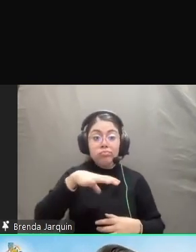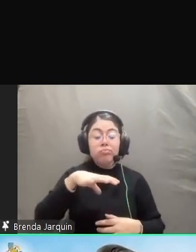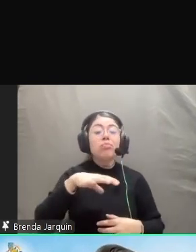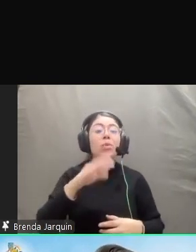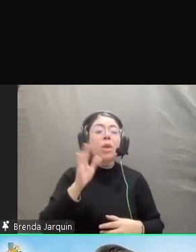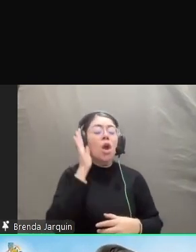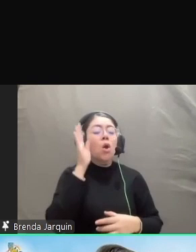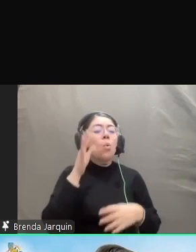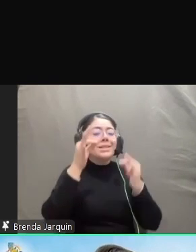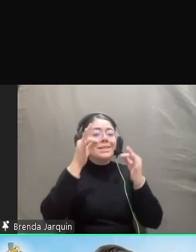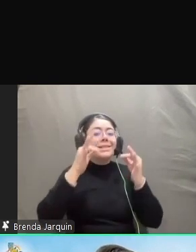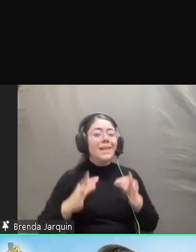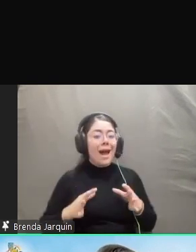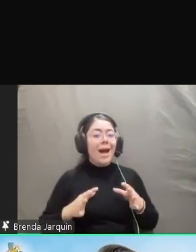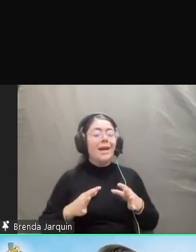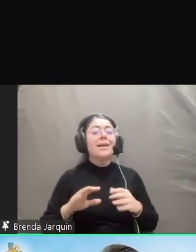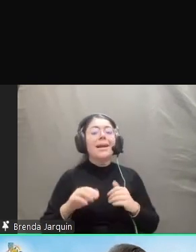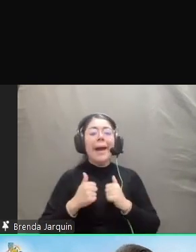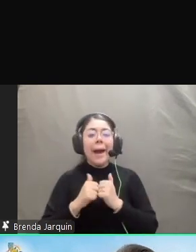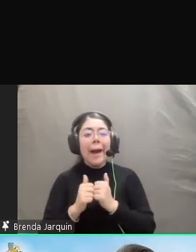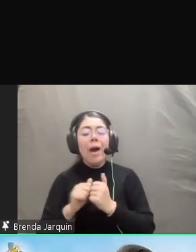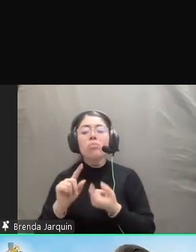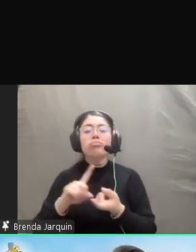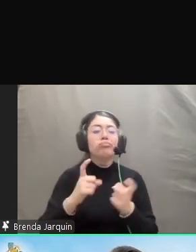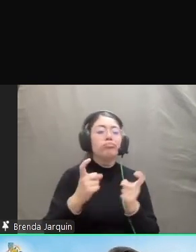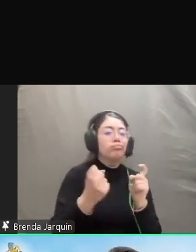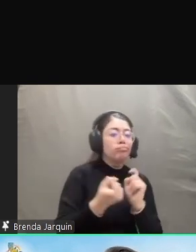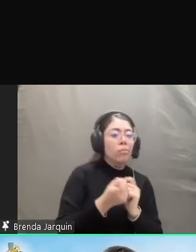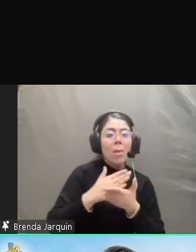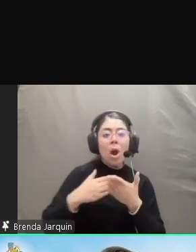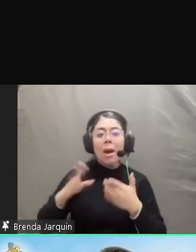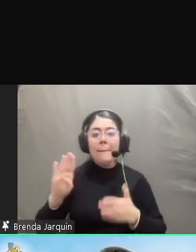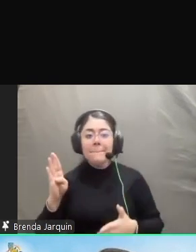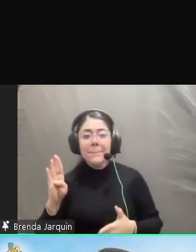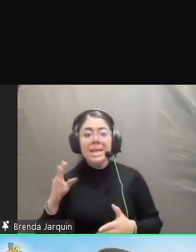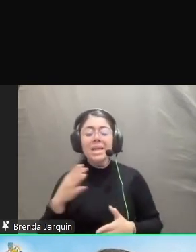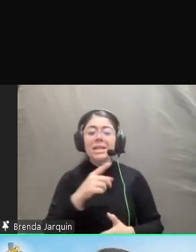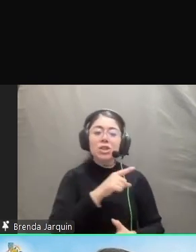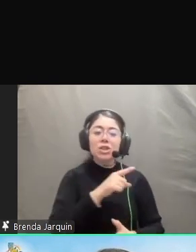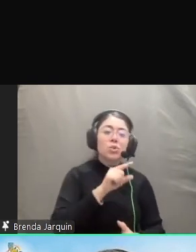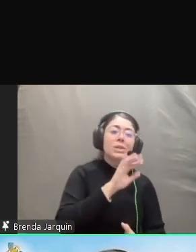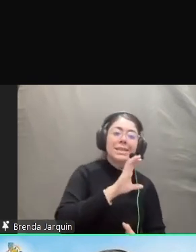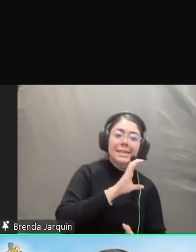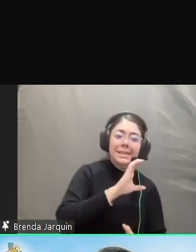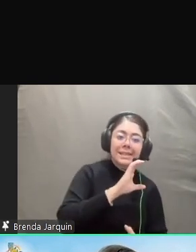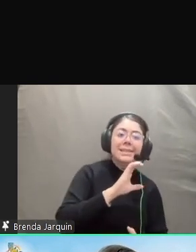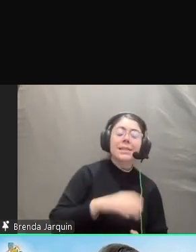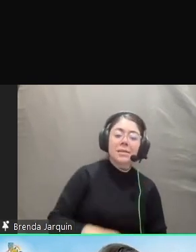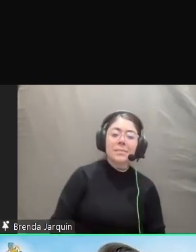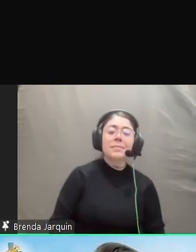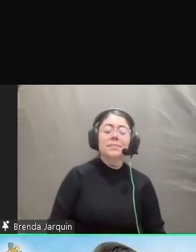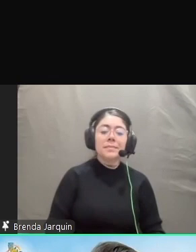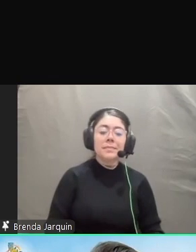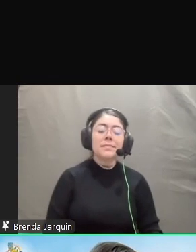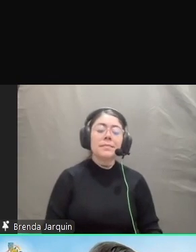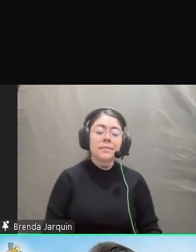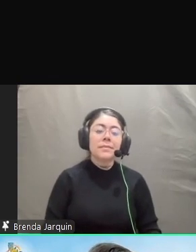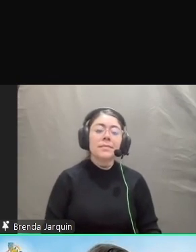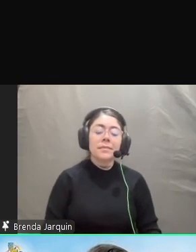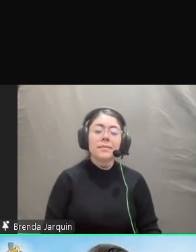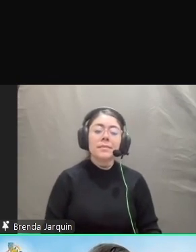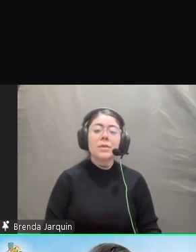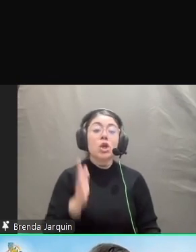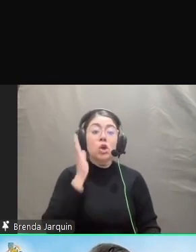Part C to B transitions. And there's very specific steps. That's the third resource on